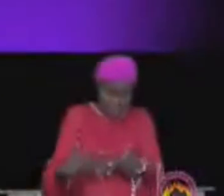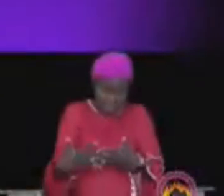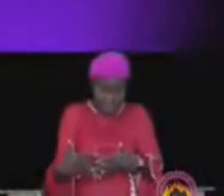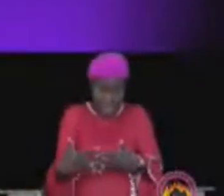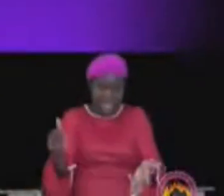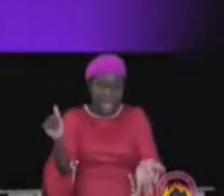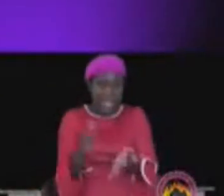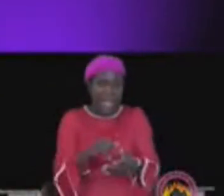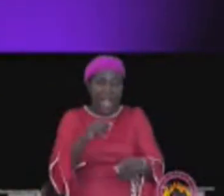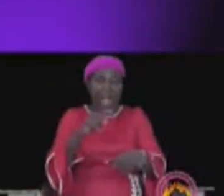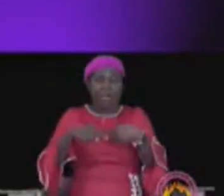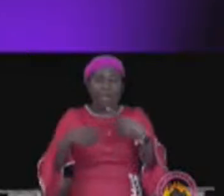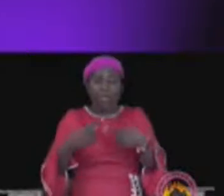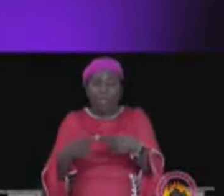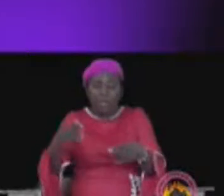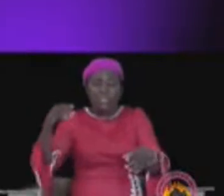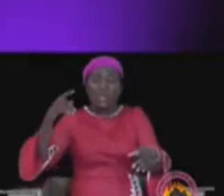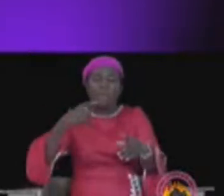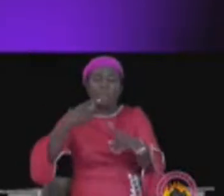the